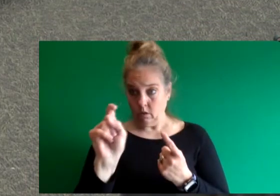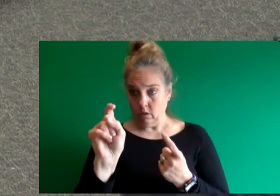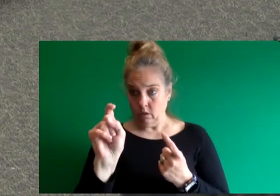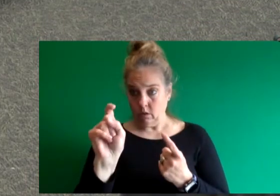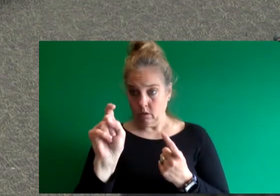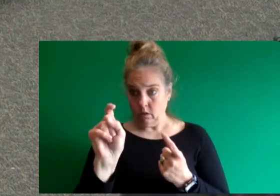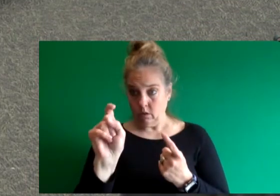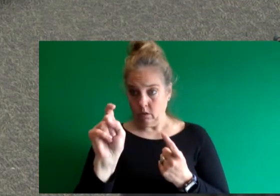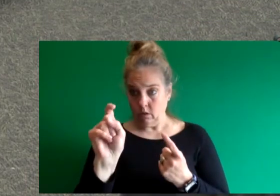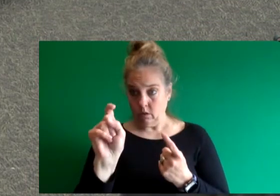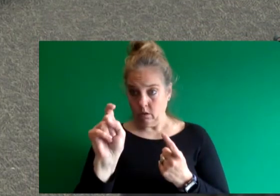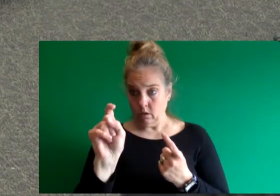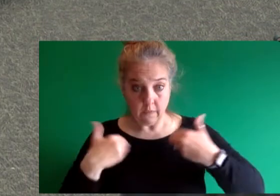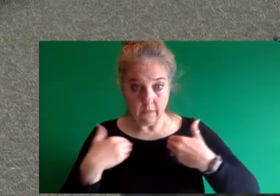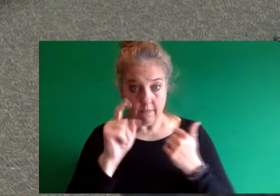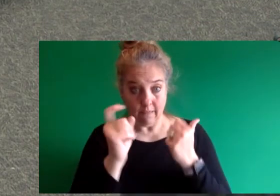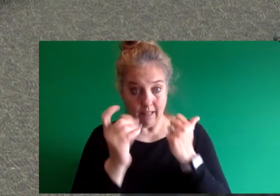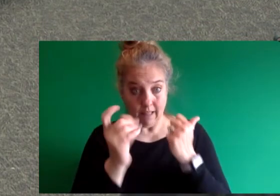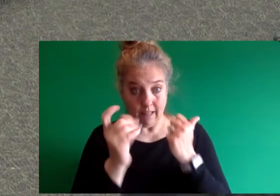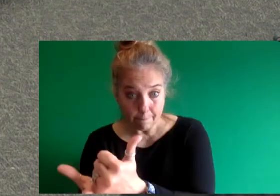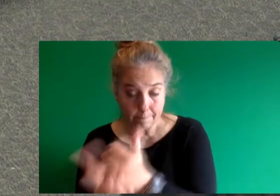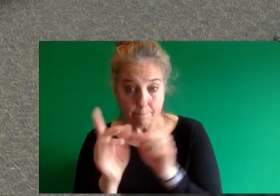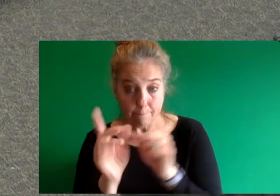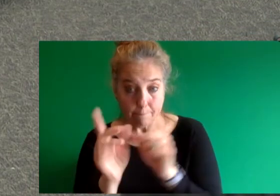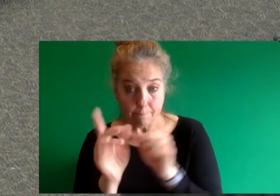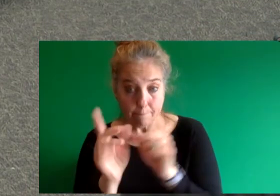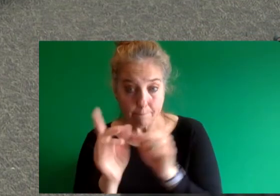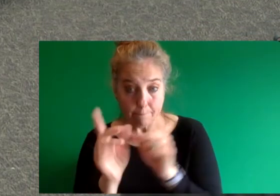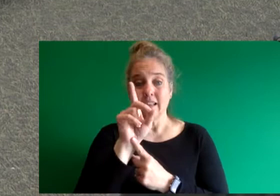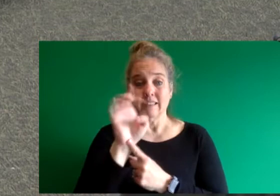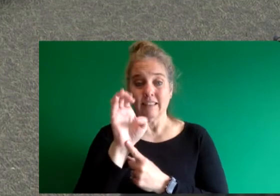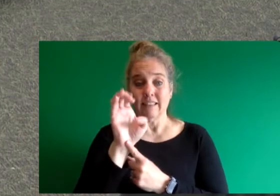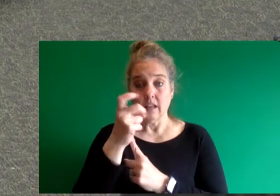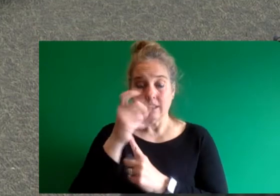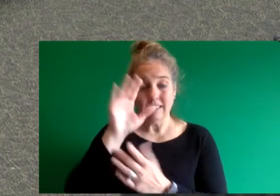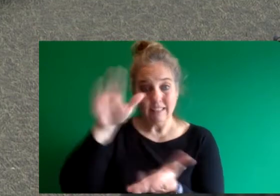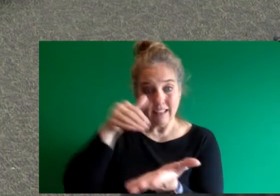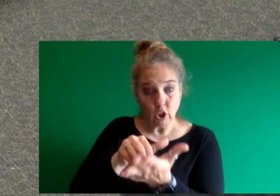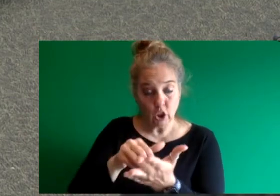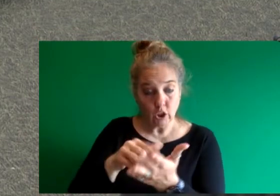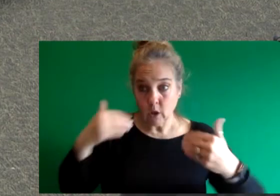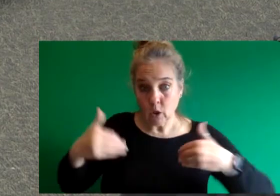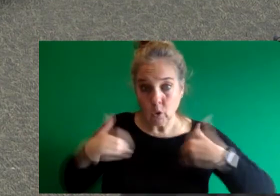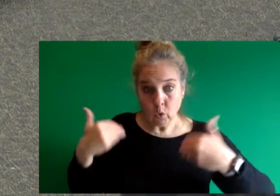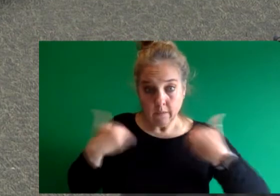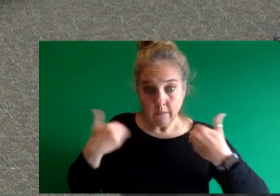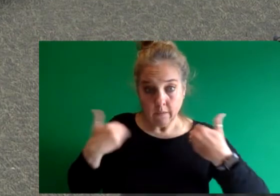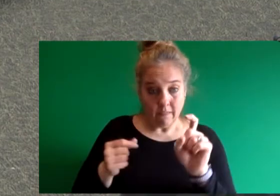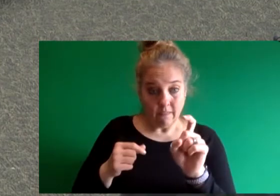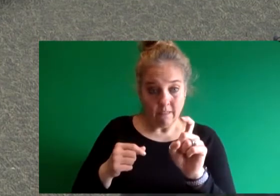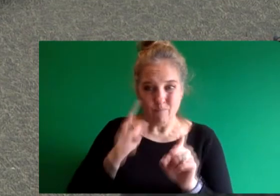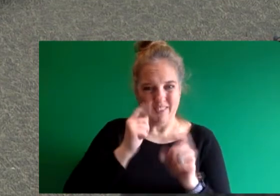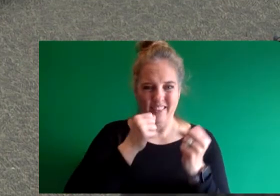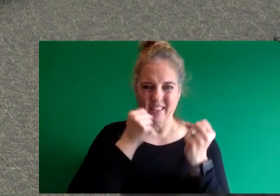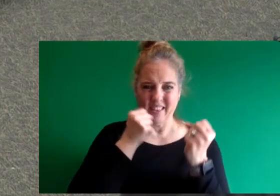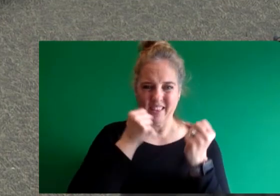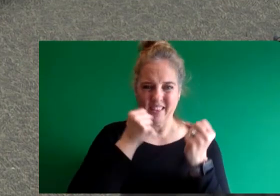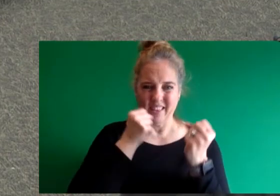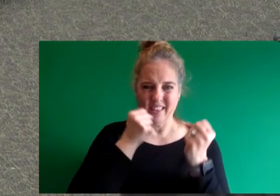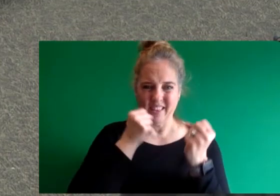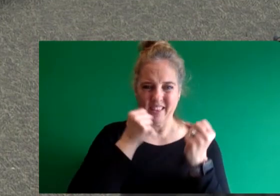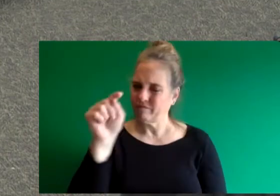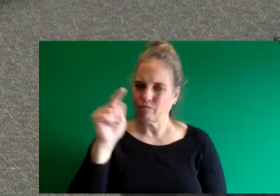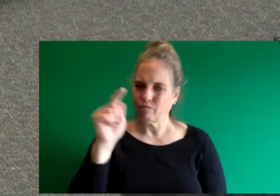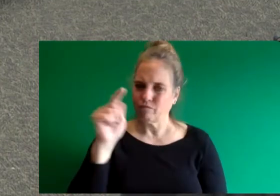have very few substance abuse disorder specialists in our community for youth, right? When we talk about those that are using, trying to